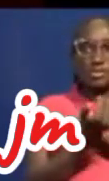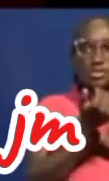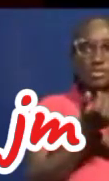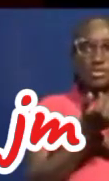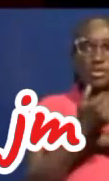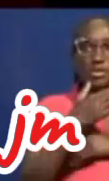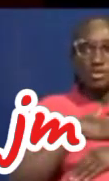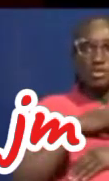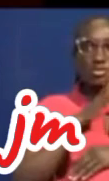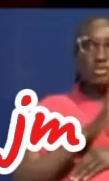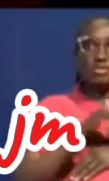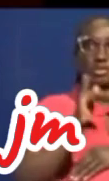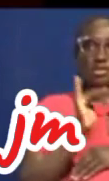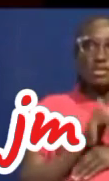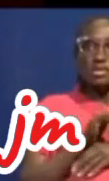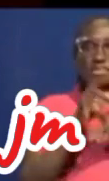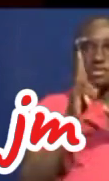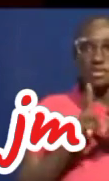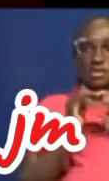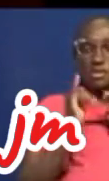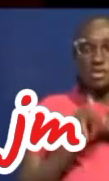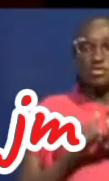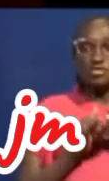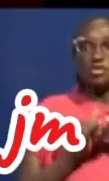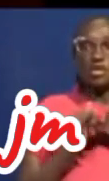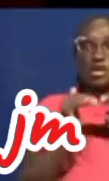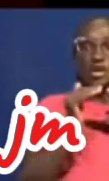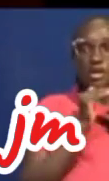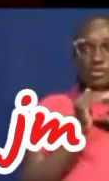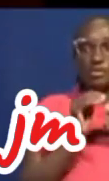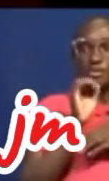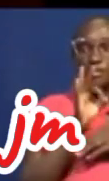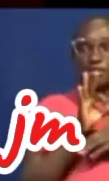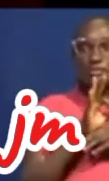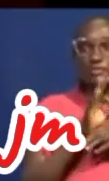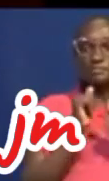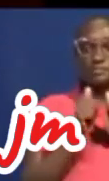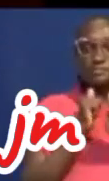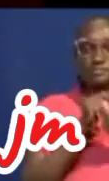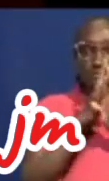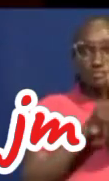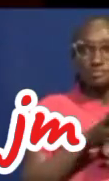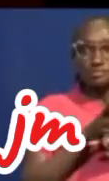Speaker, that is now the newest level of contempt.